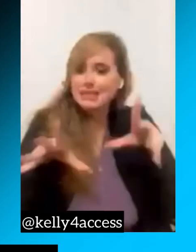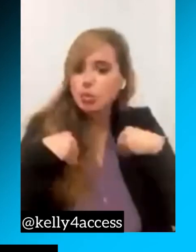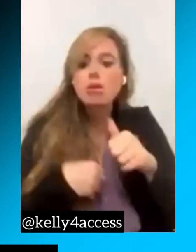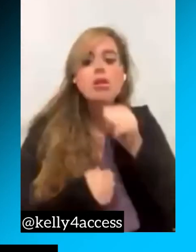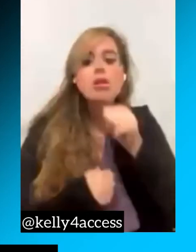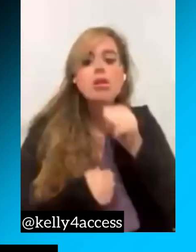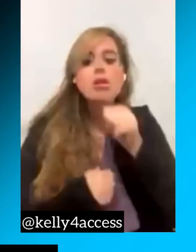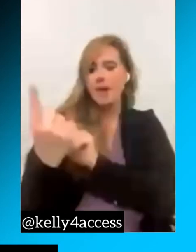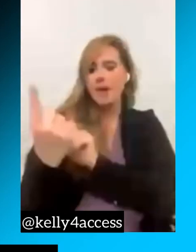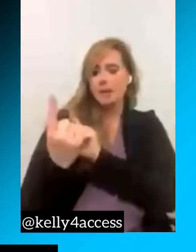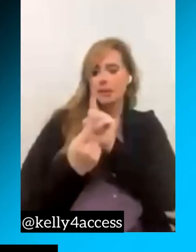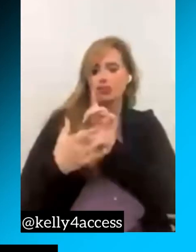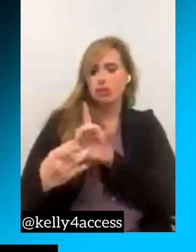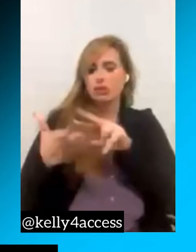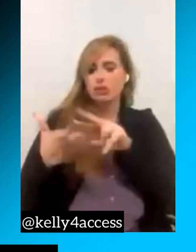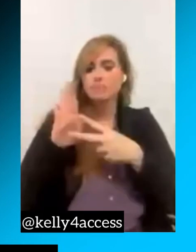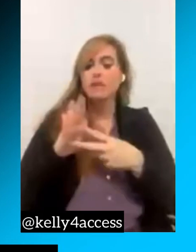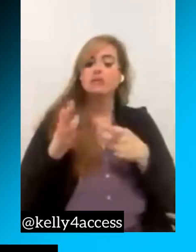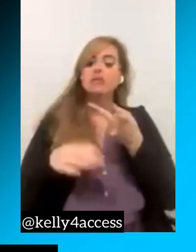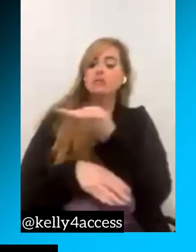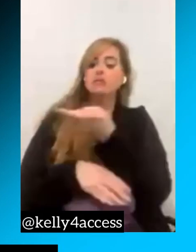definitely. And